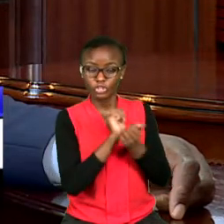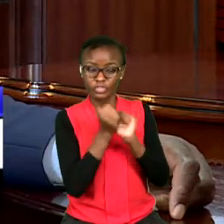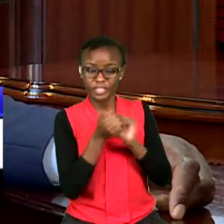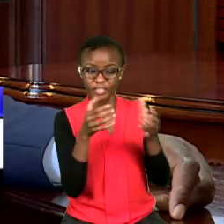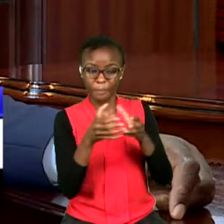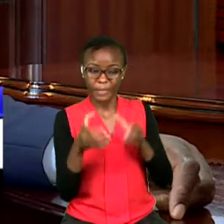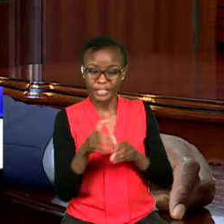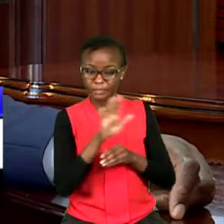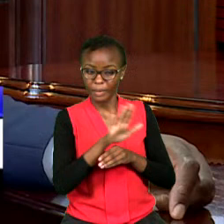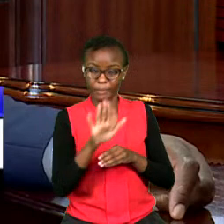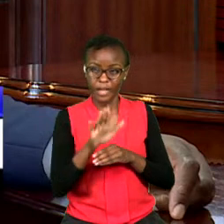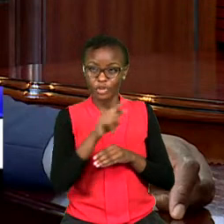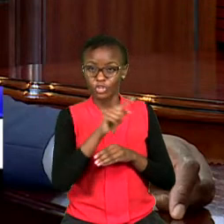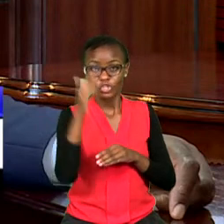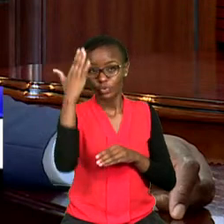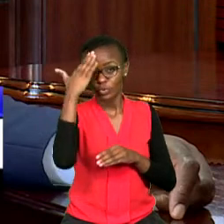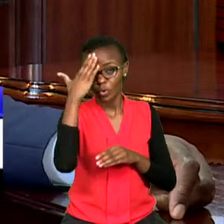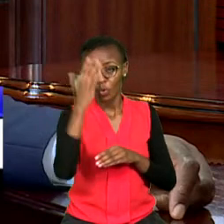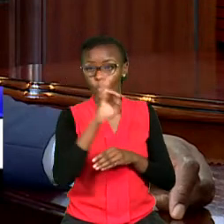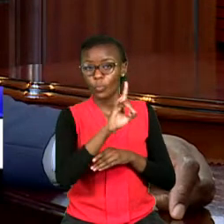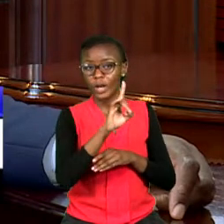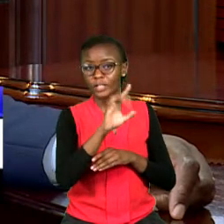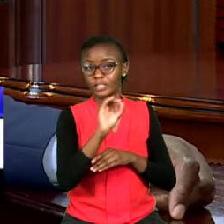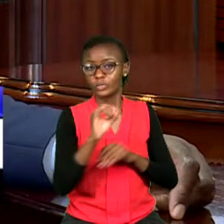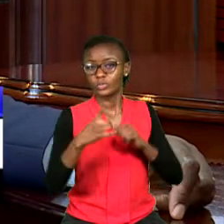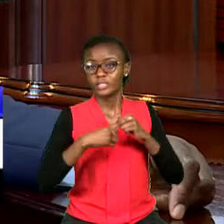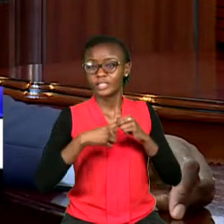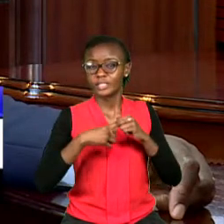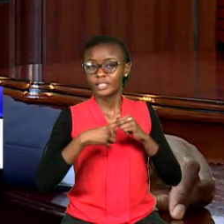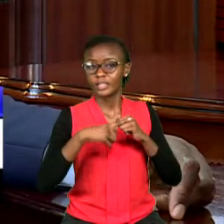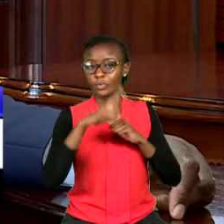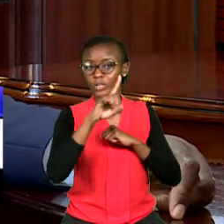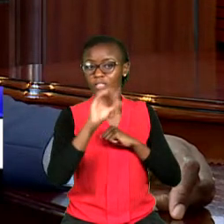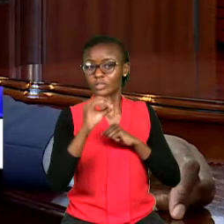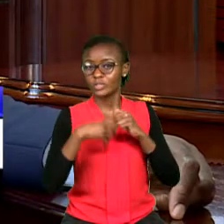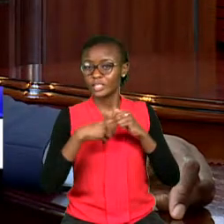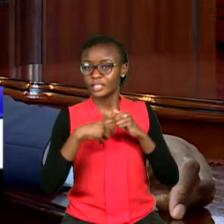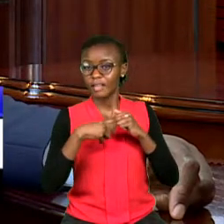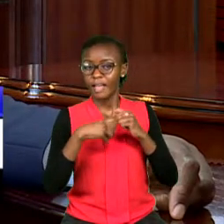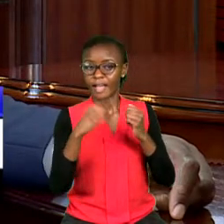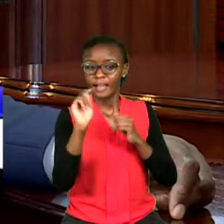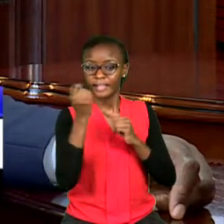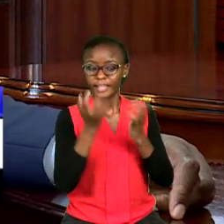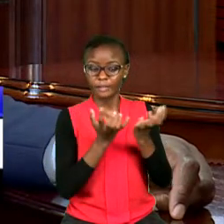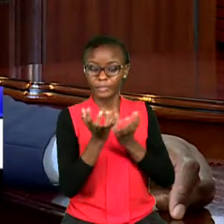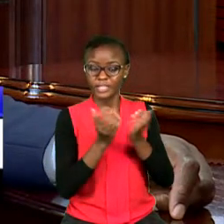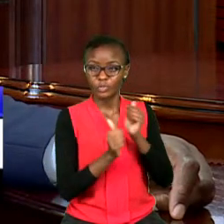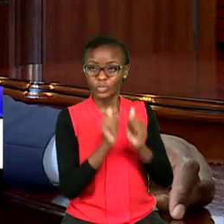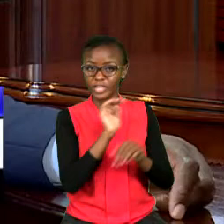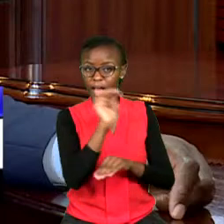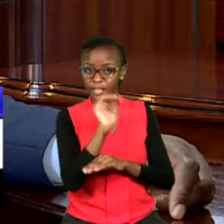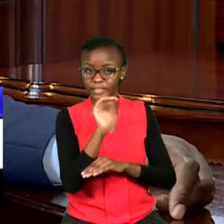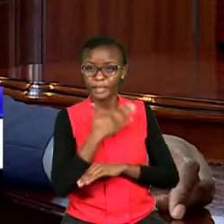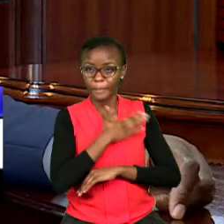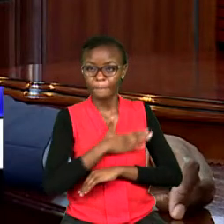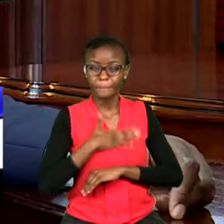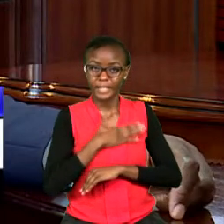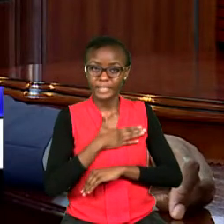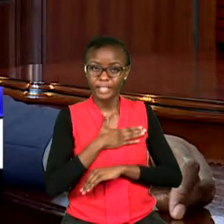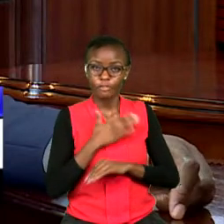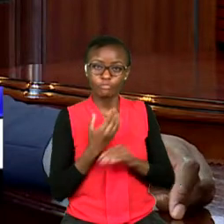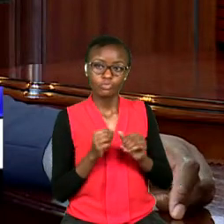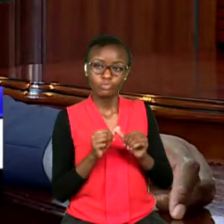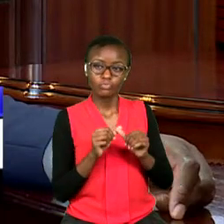I'm sure you know of the 106 Kenyan businesses that we asked them to repurpose and